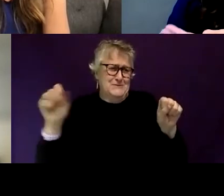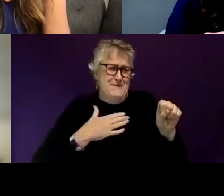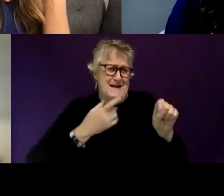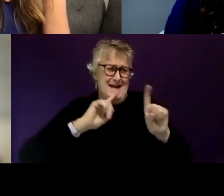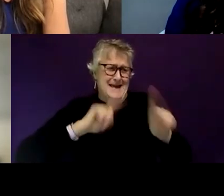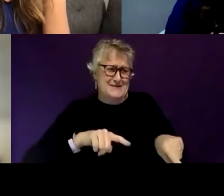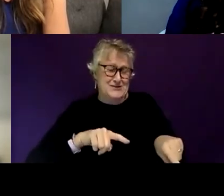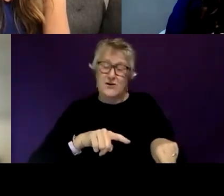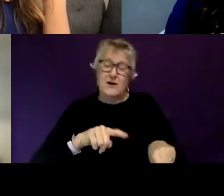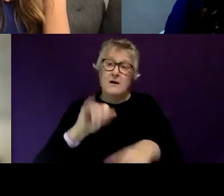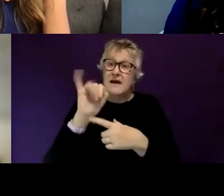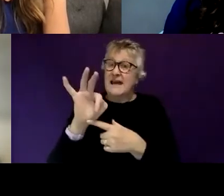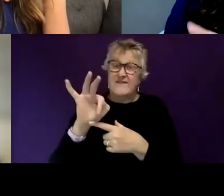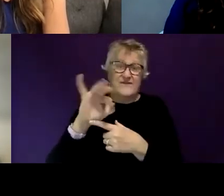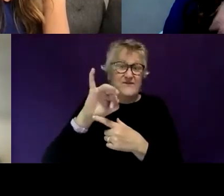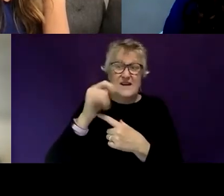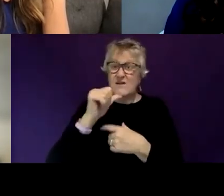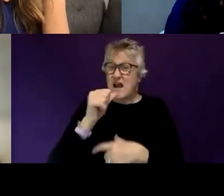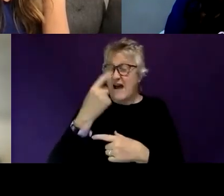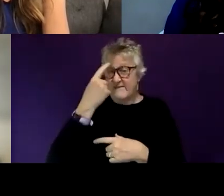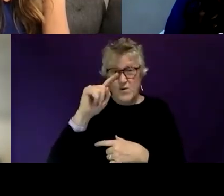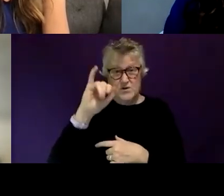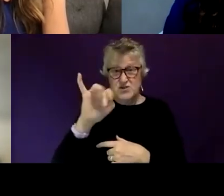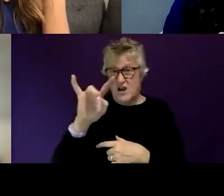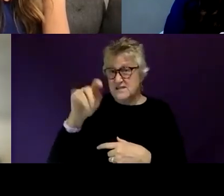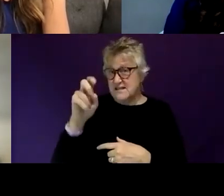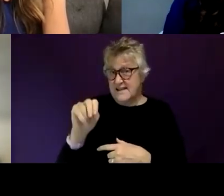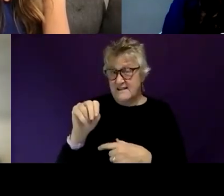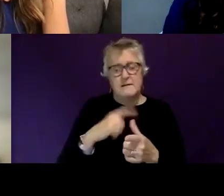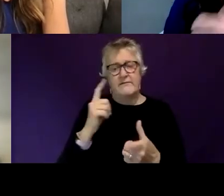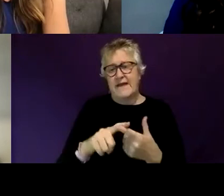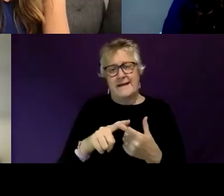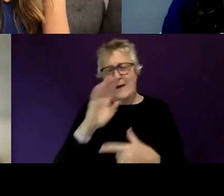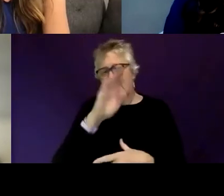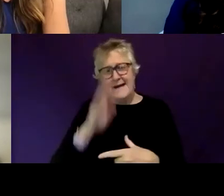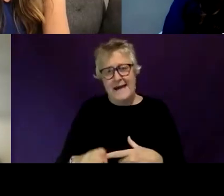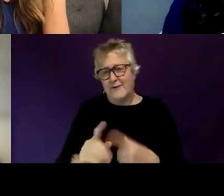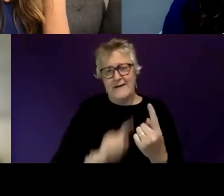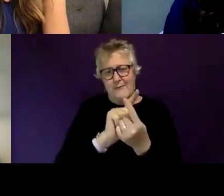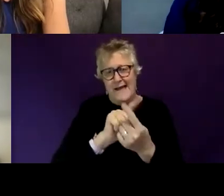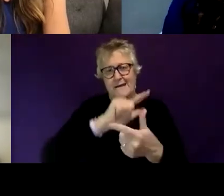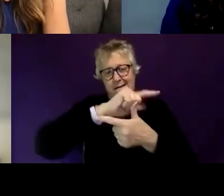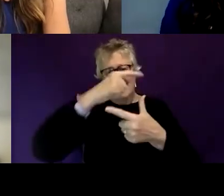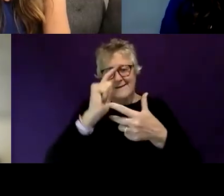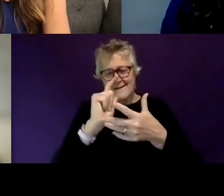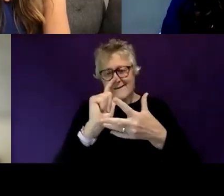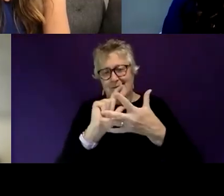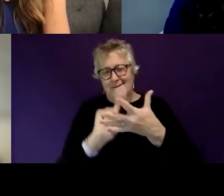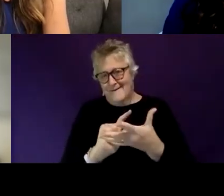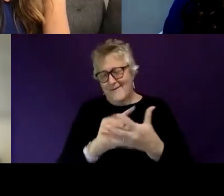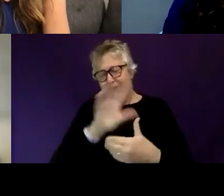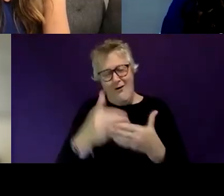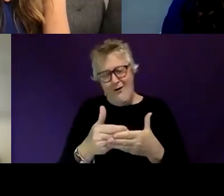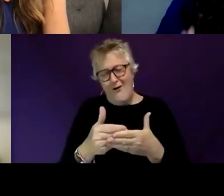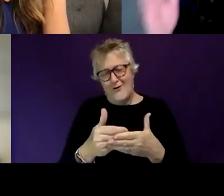onto the Filipino-American caucus. And then I would have never met the great Tita Alice Bulos, and then all the founding members of the Filipino